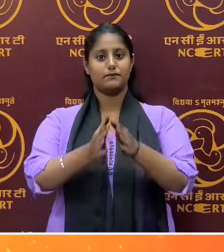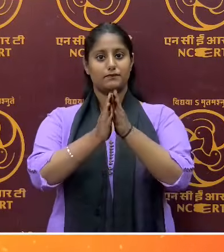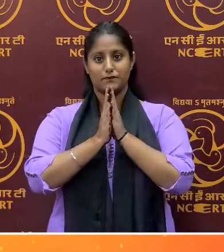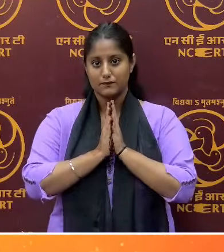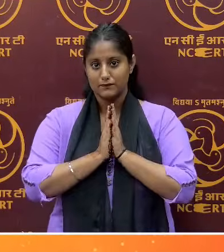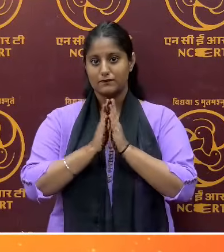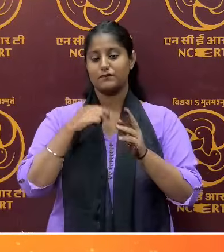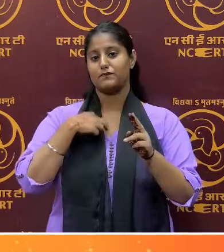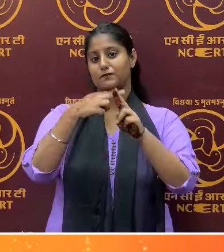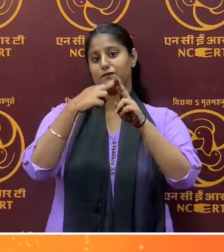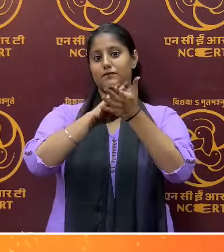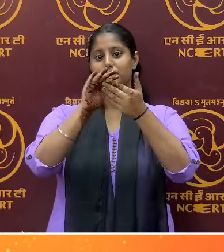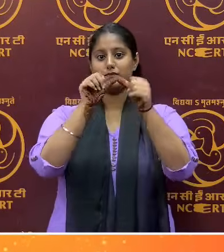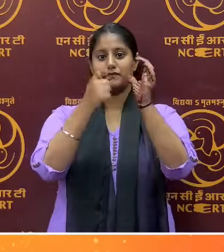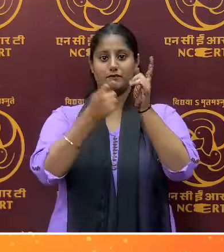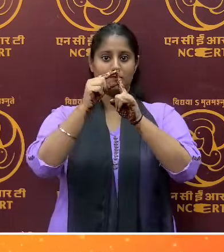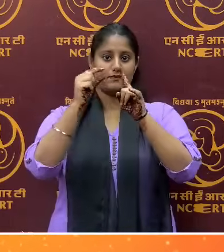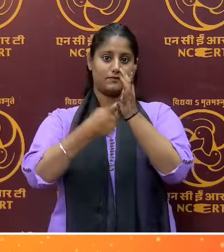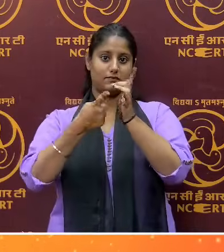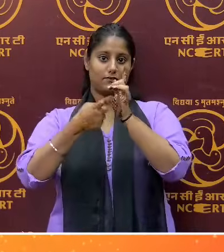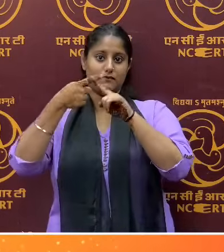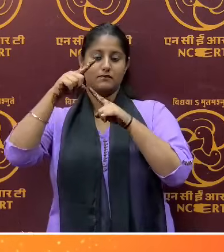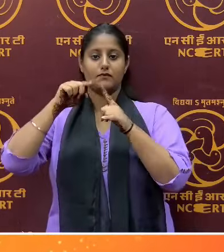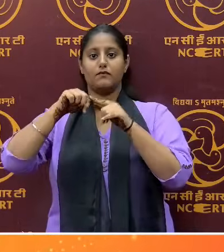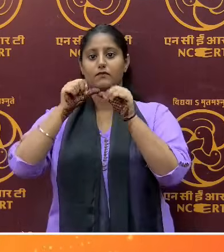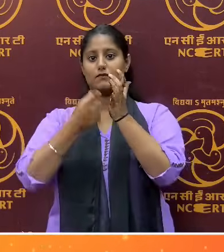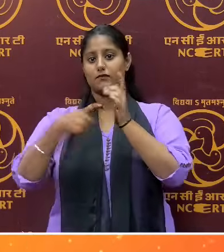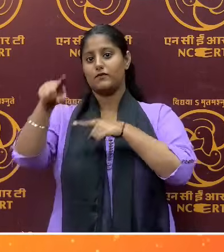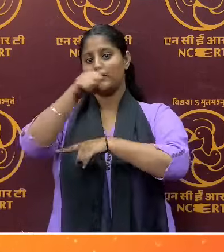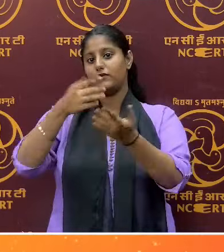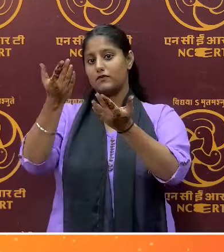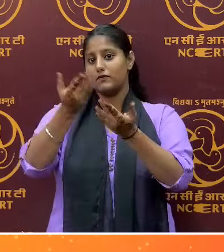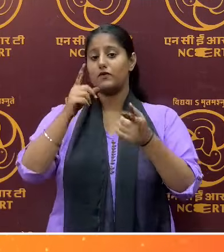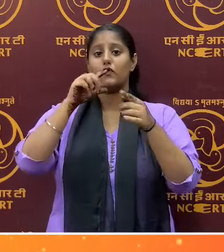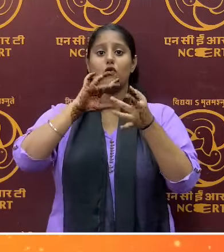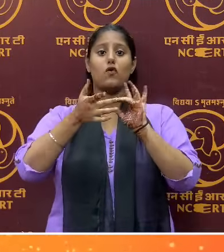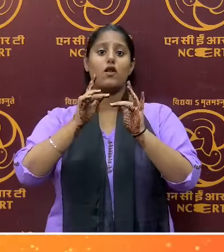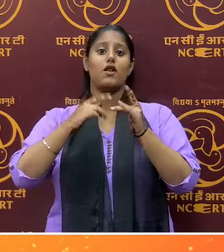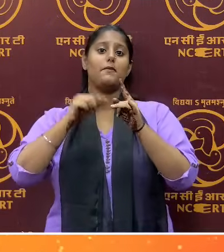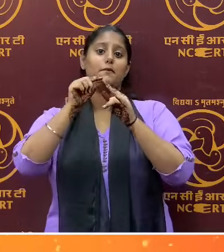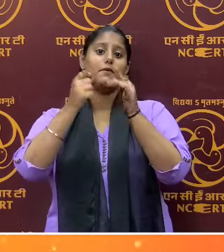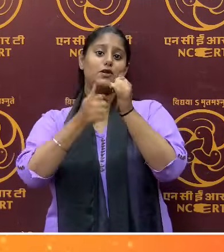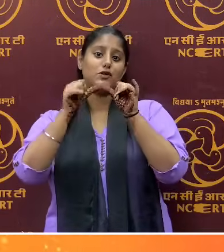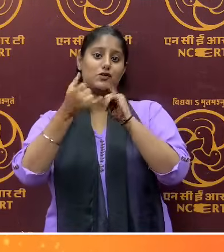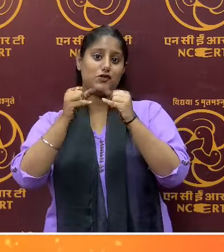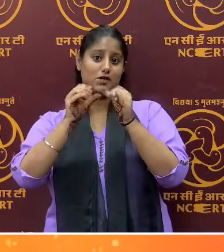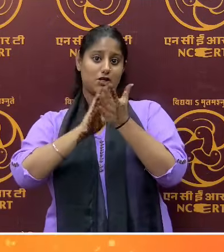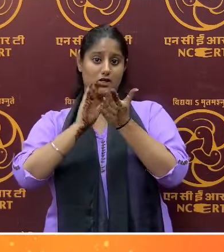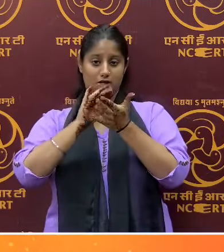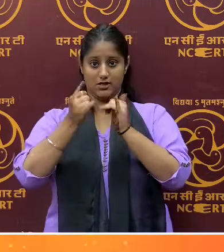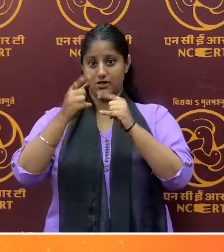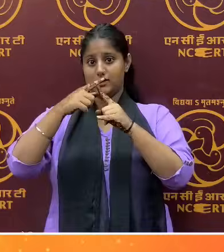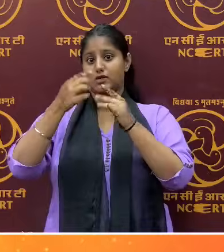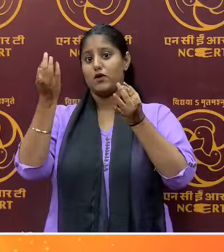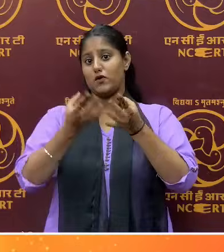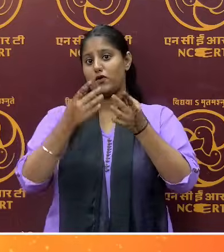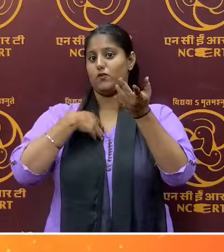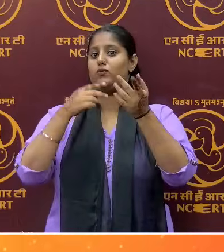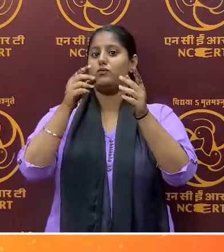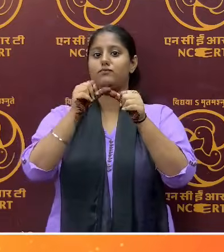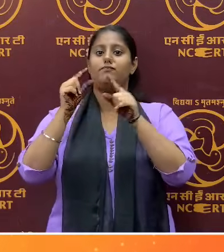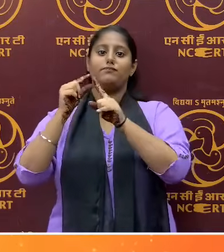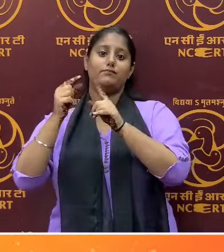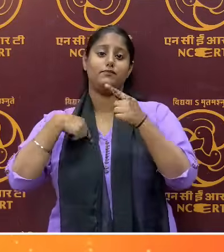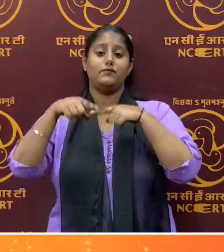Namaskar, I'm Harpreet Kaur and I welcome you all to our online orientation on PRASHAST app new version. You are watching us live